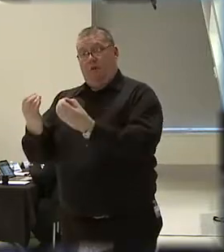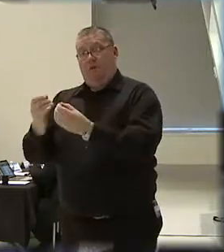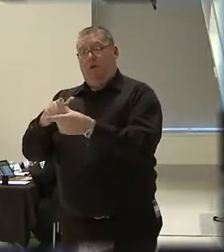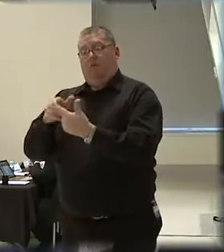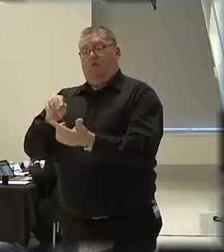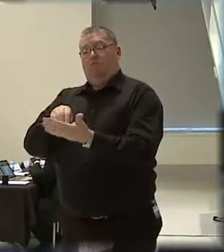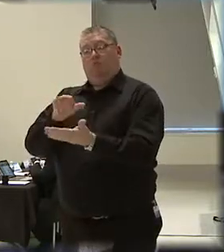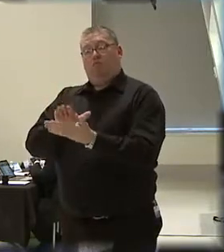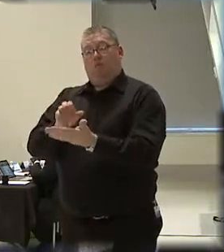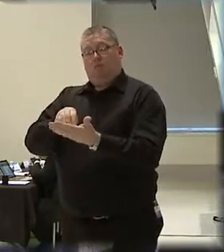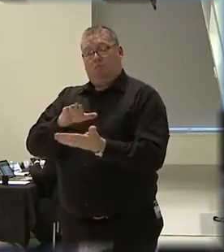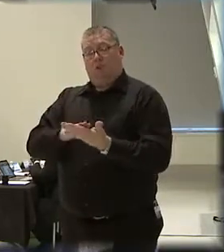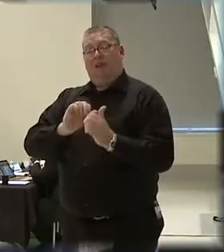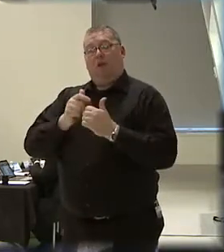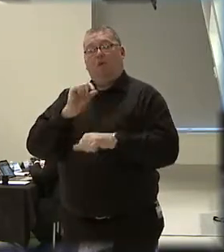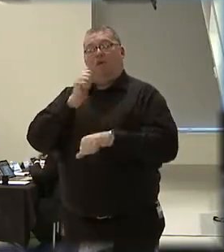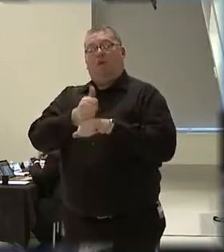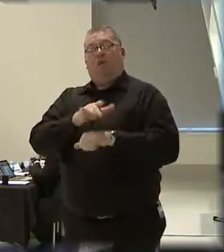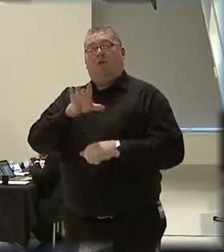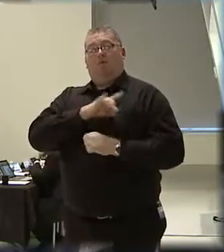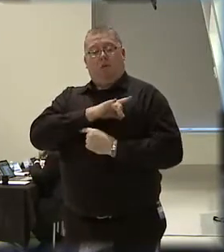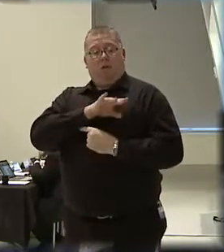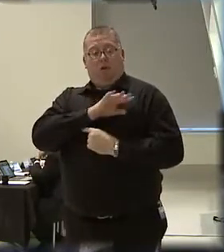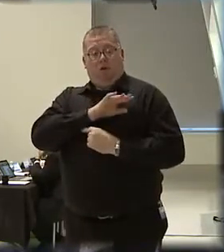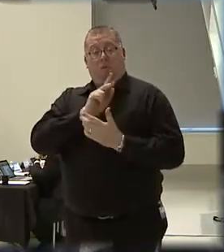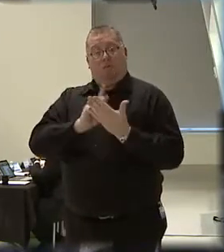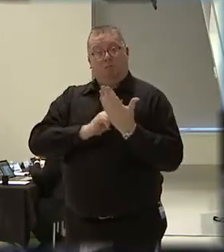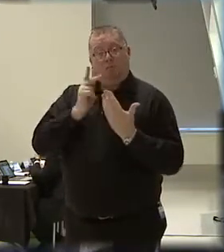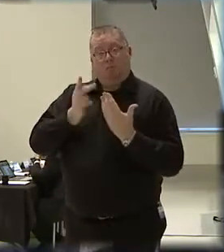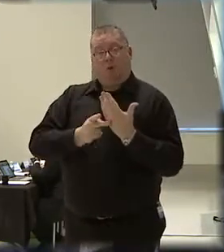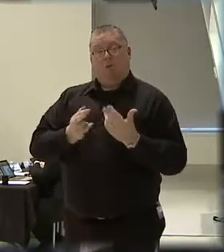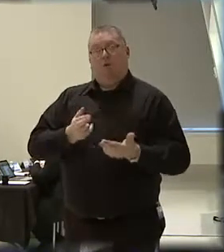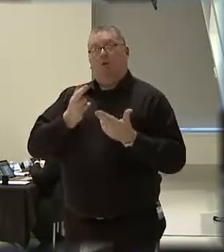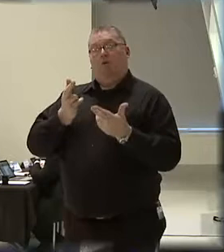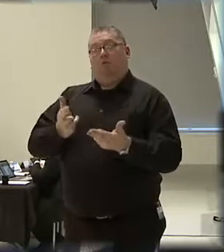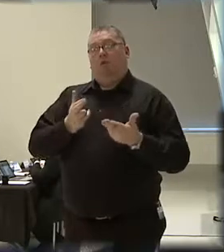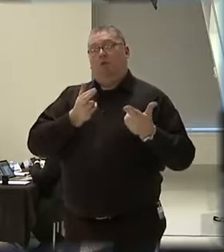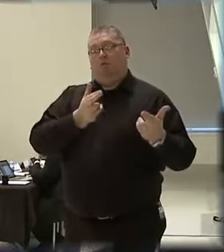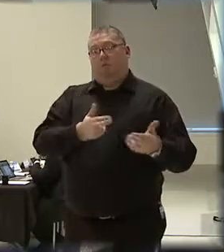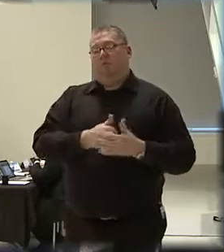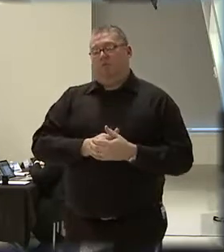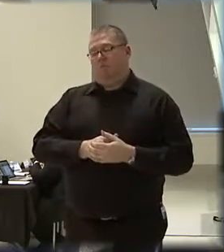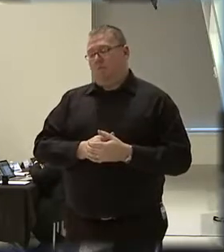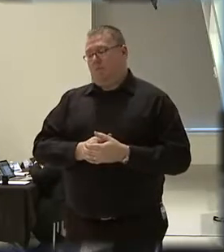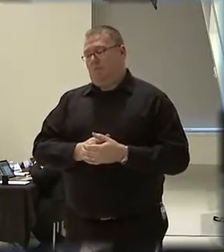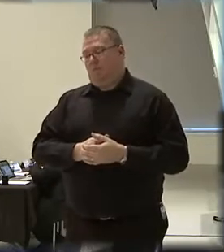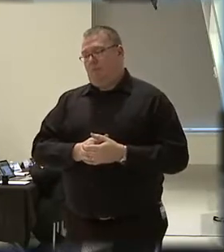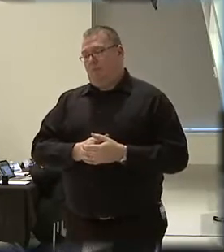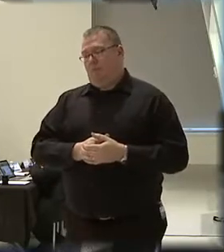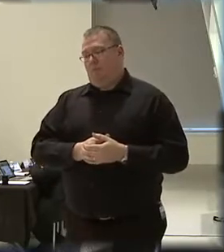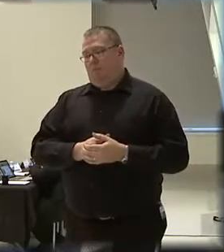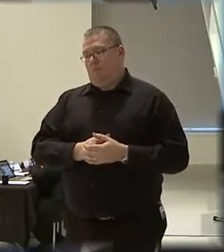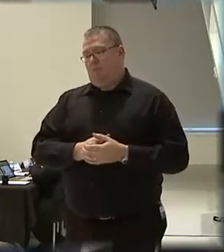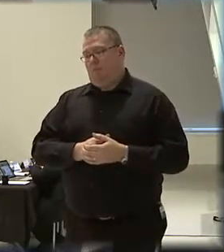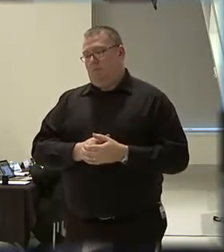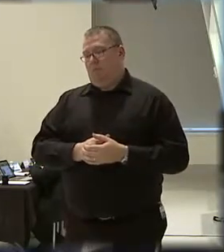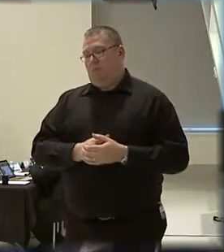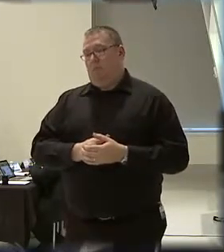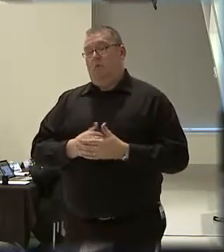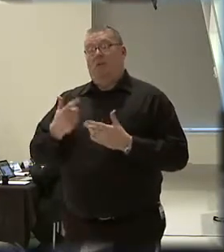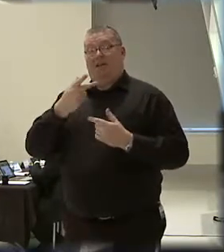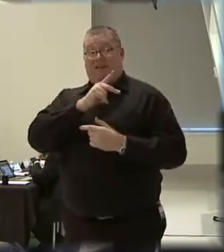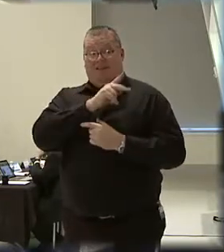document implementing body-worn camera program and recommendations and lesson learned. Ken already referenced